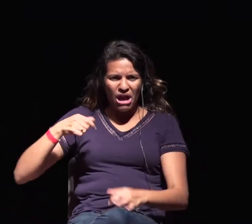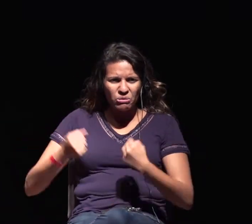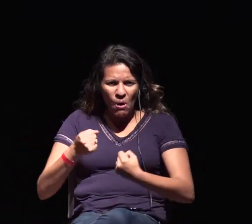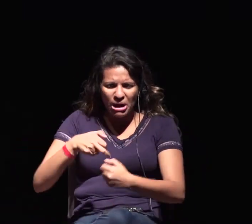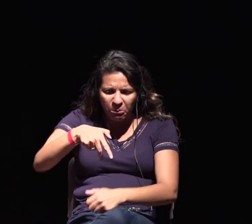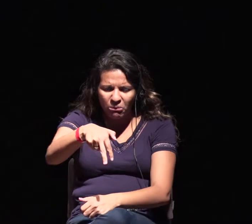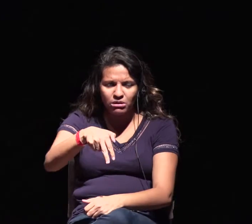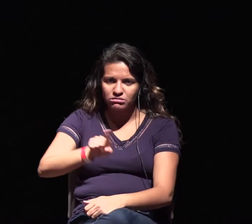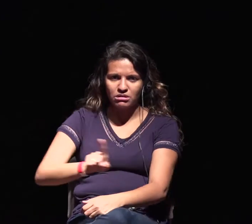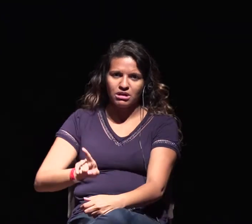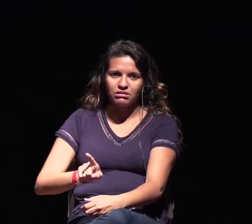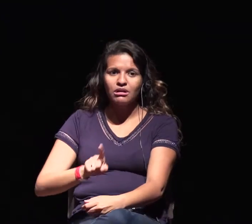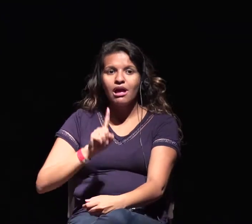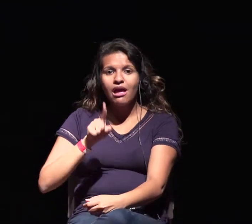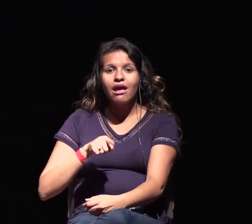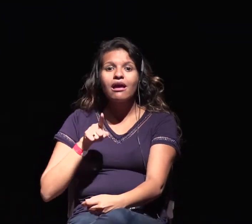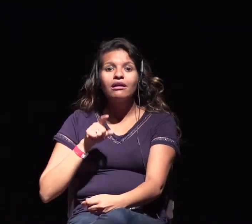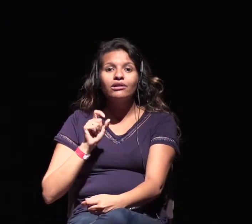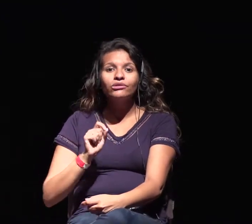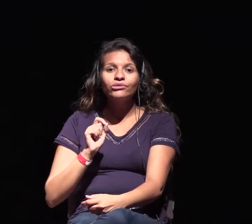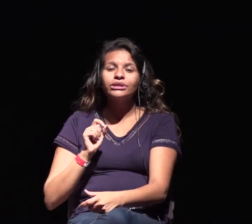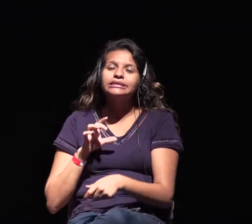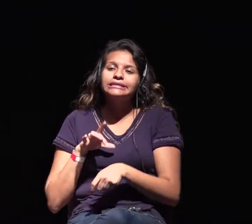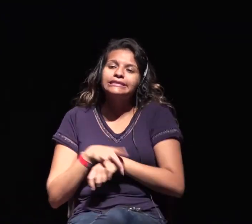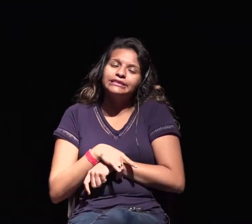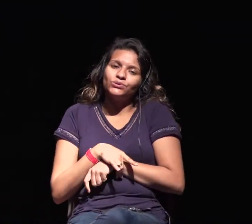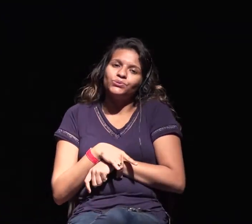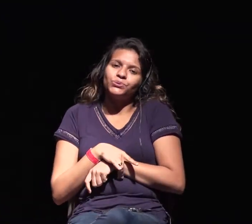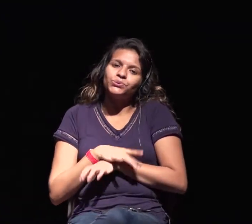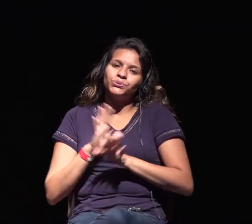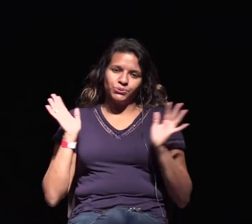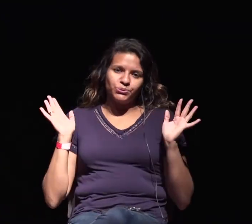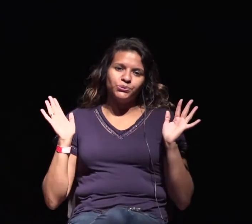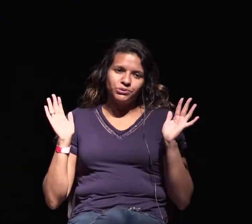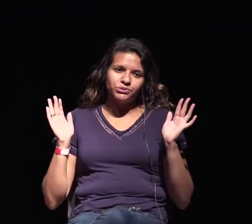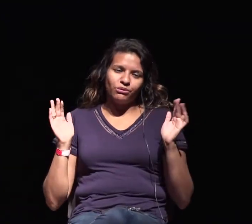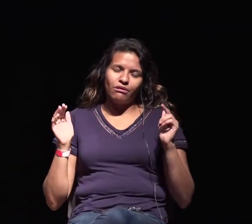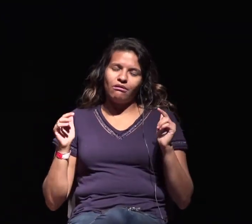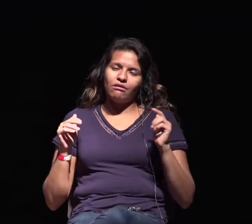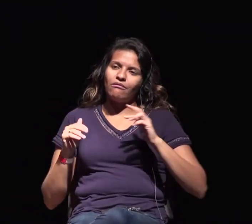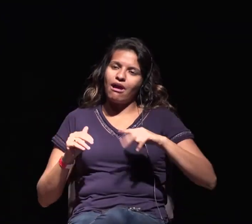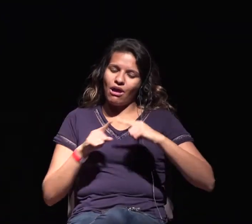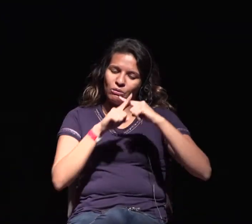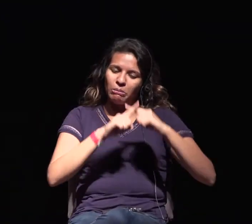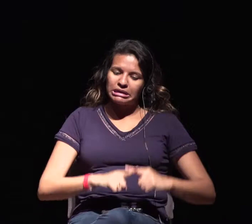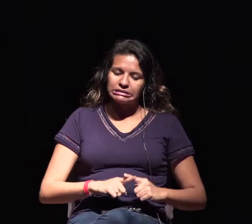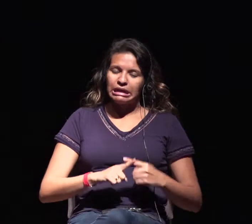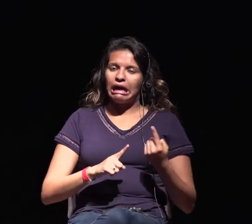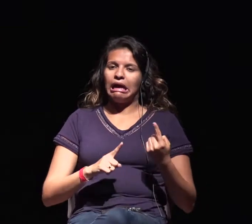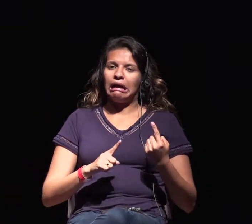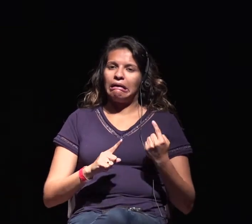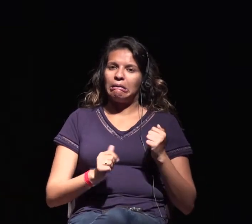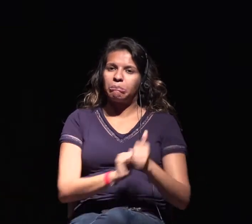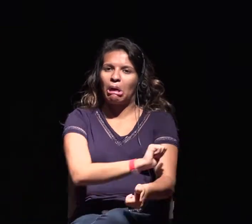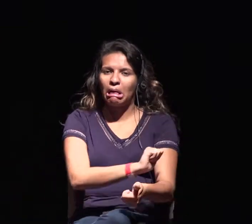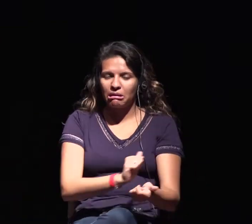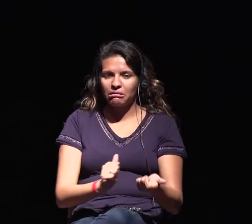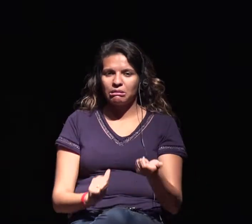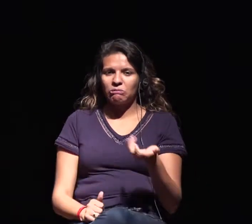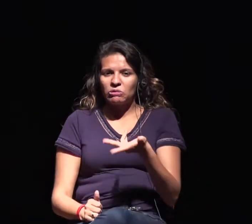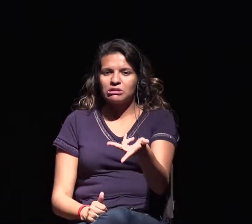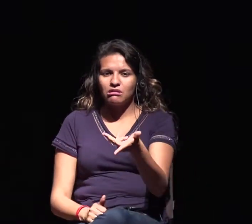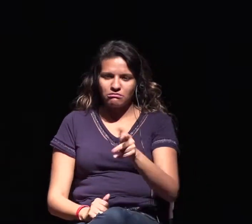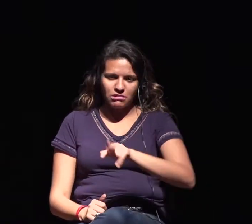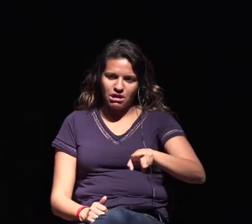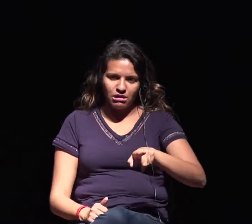effective gait, one that had nothing to do with sprinting, competition, or speed, but rather was a self-guided, modulated